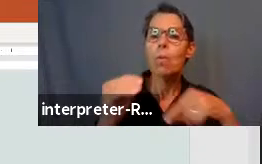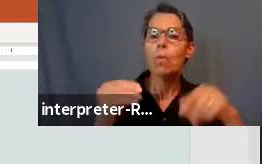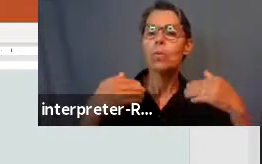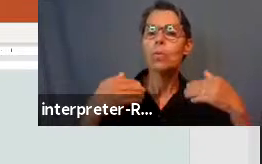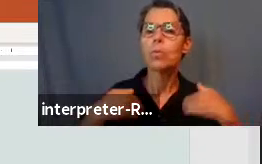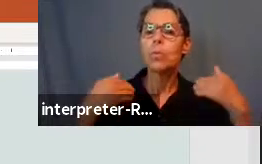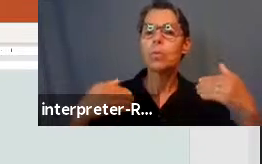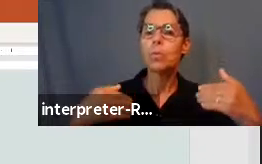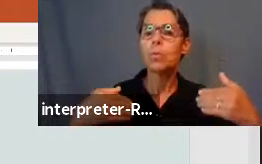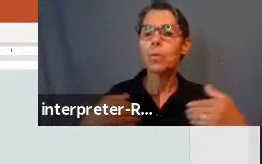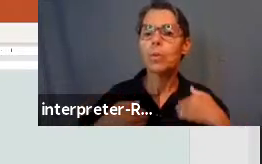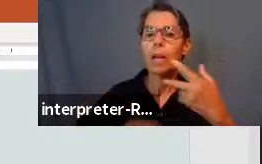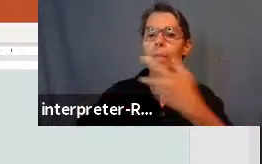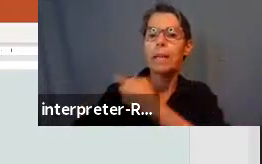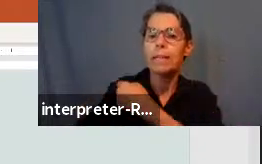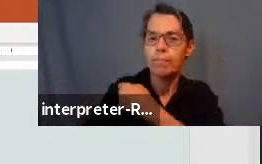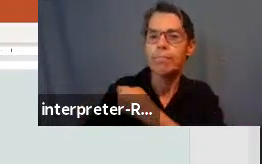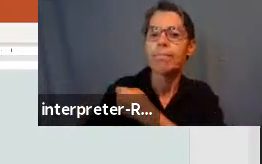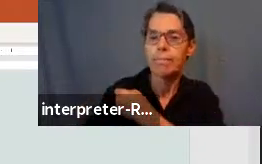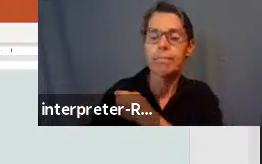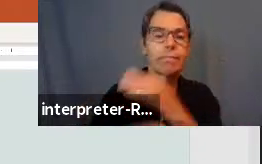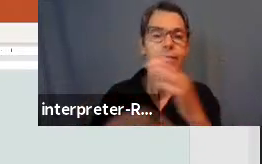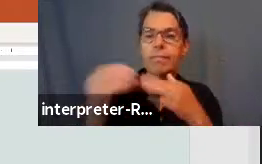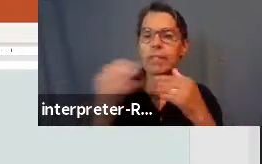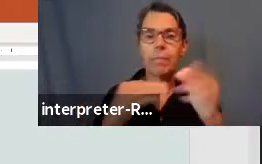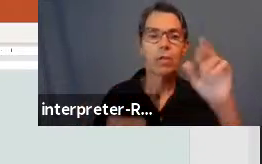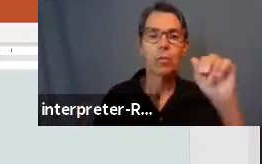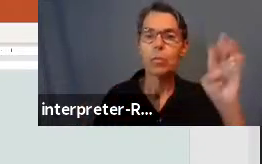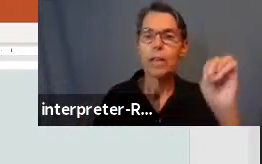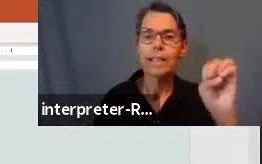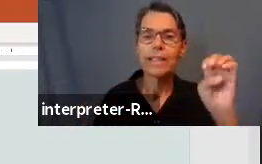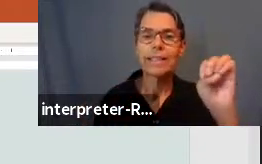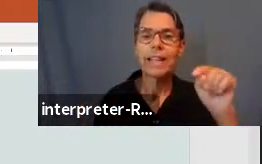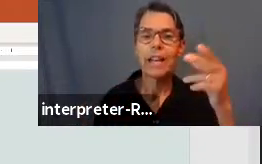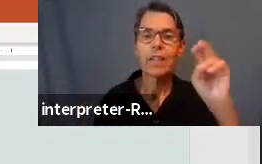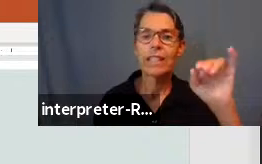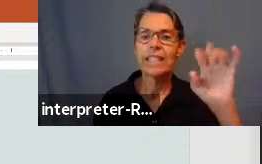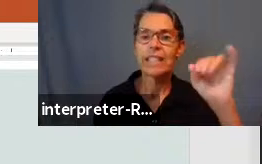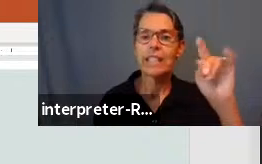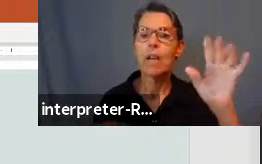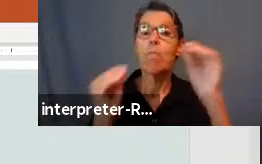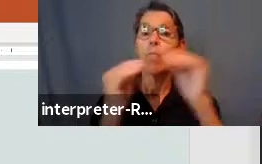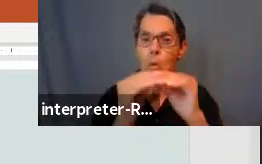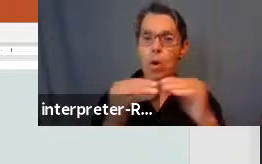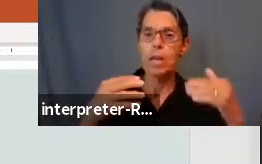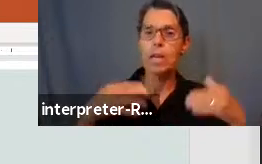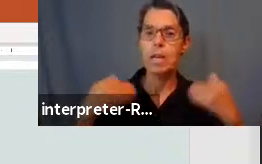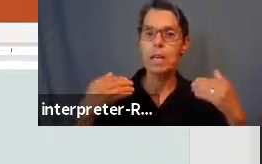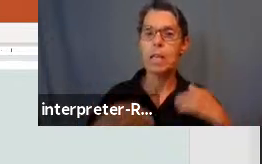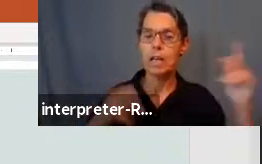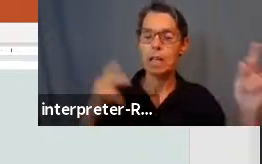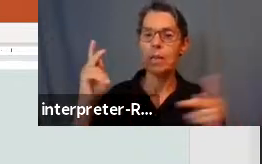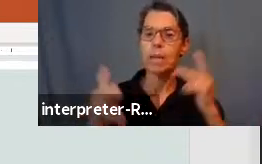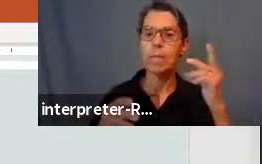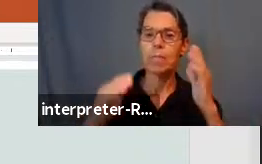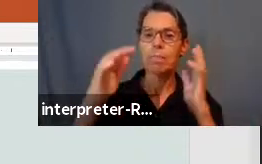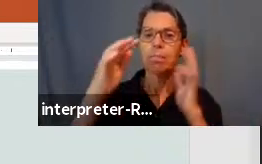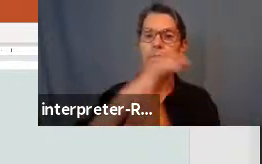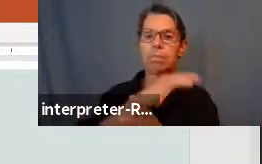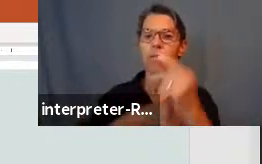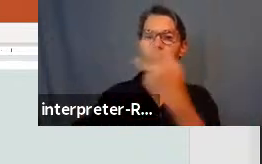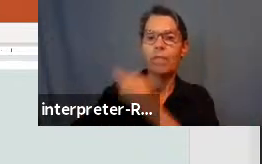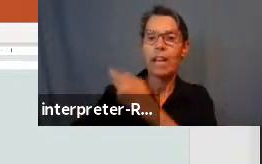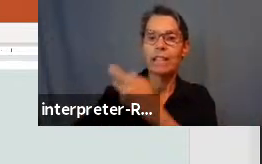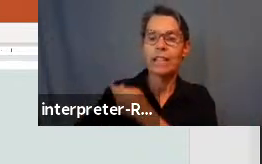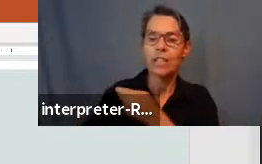across the board of all race and ethnicity, filing in. So our vaccine numbers have picked up